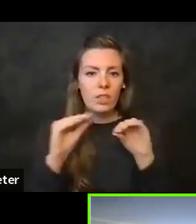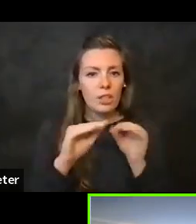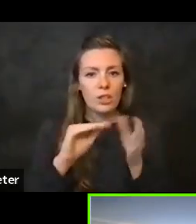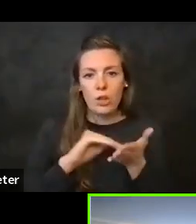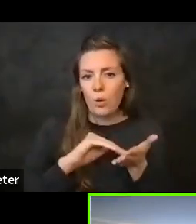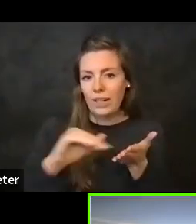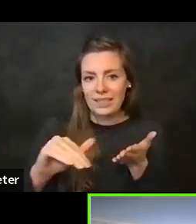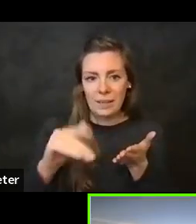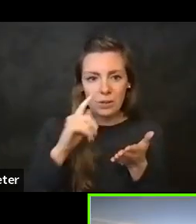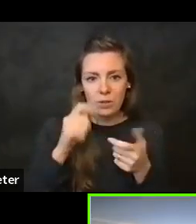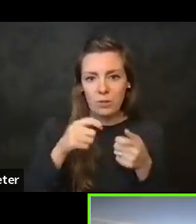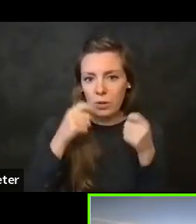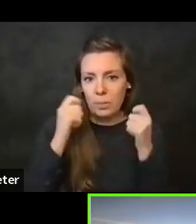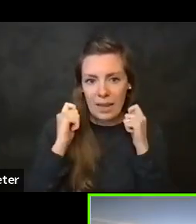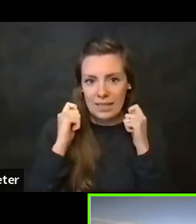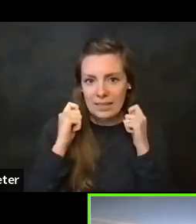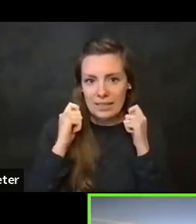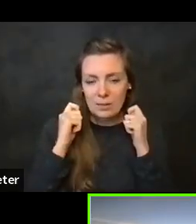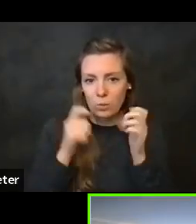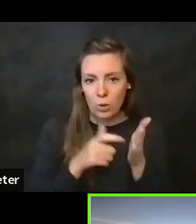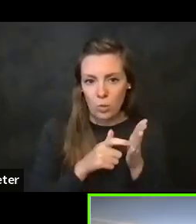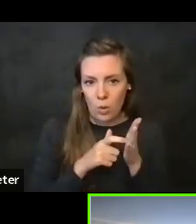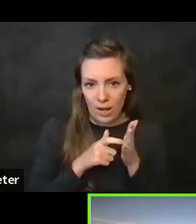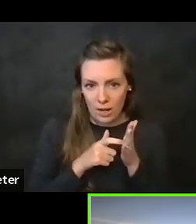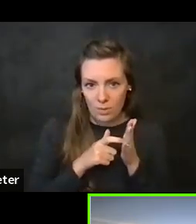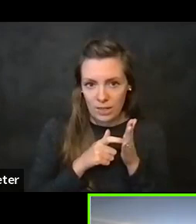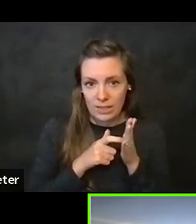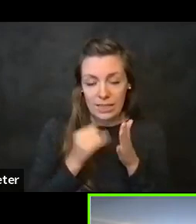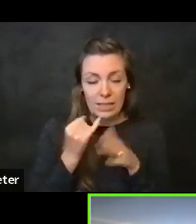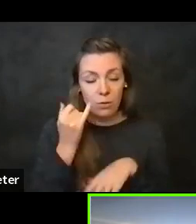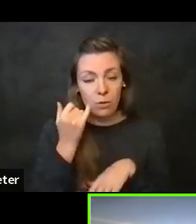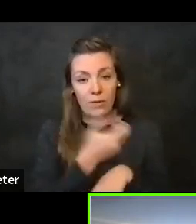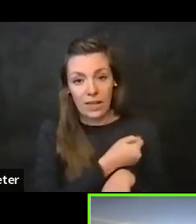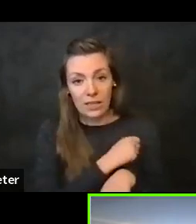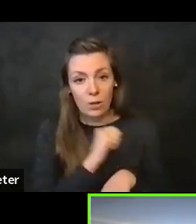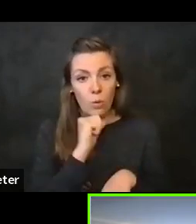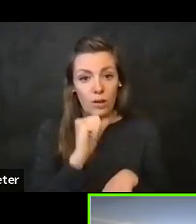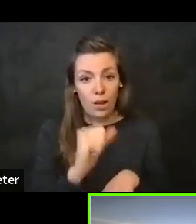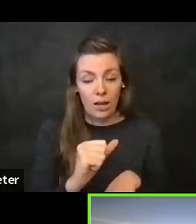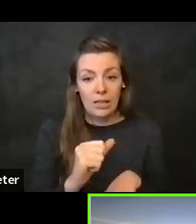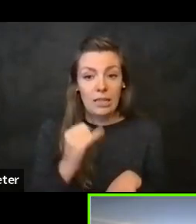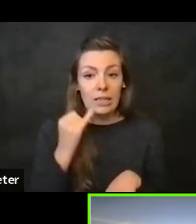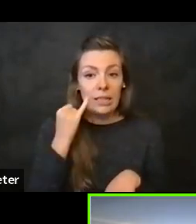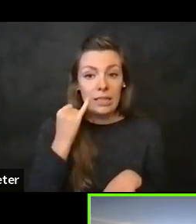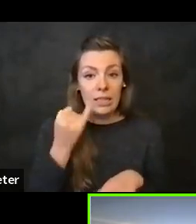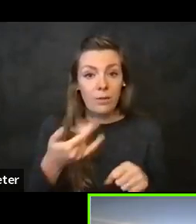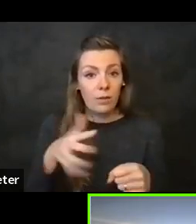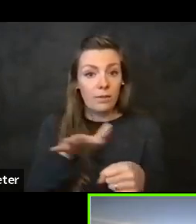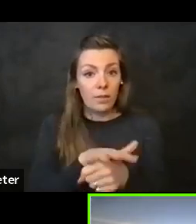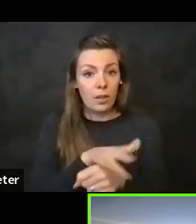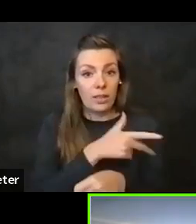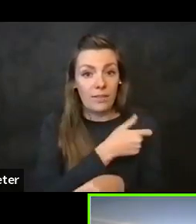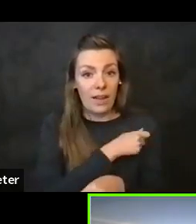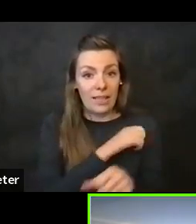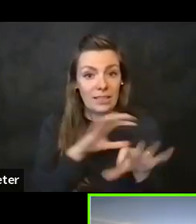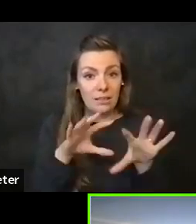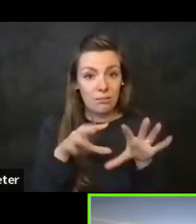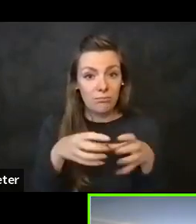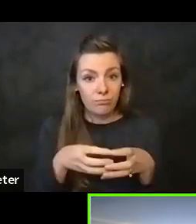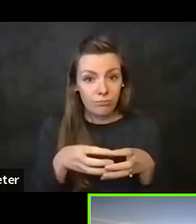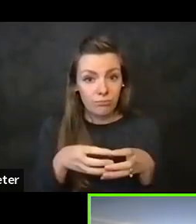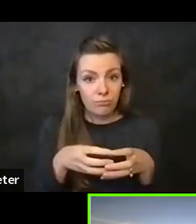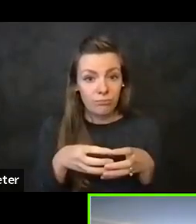for stable cohorts of vaccinated individuals. So even if you're in a fully vaccinated group that